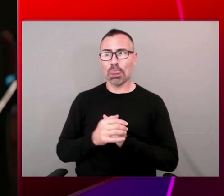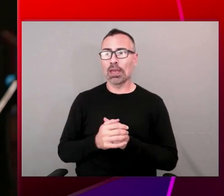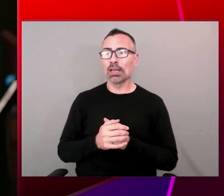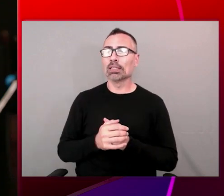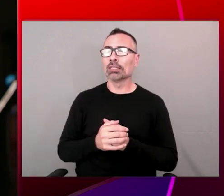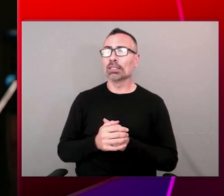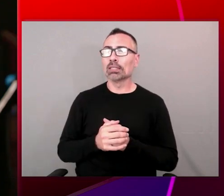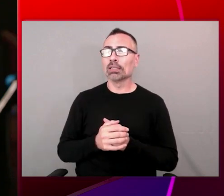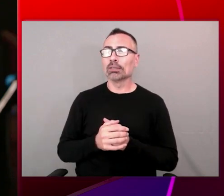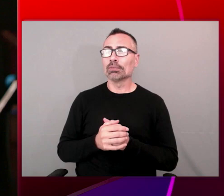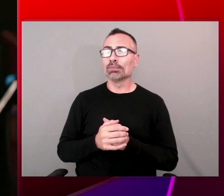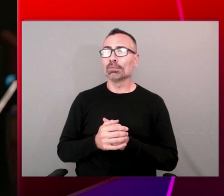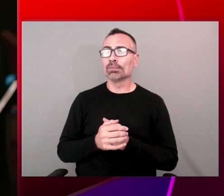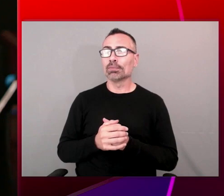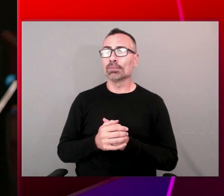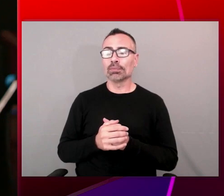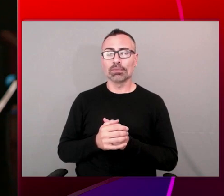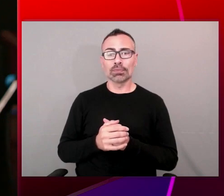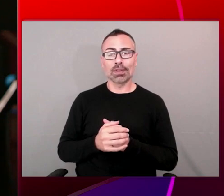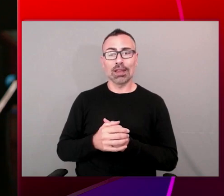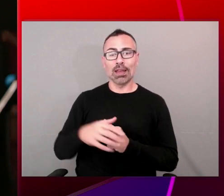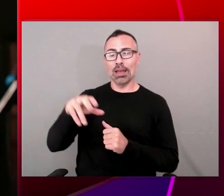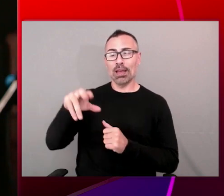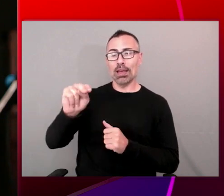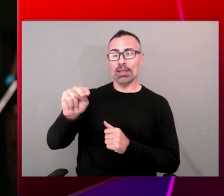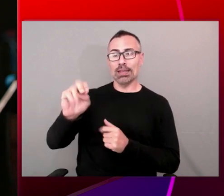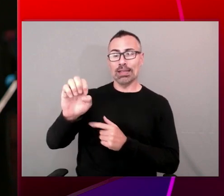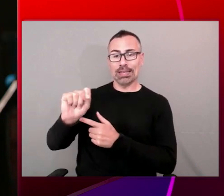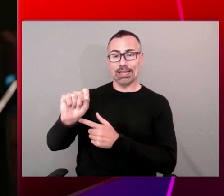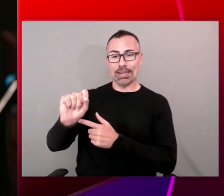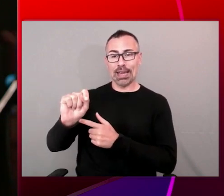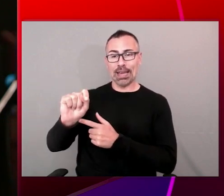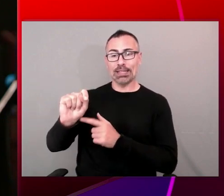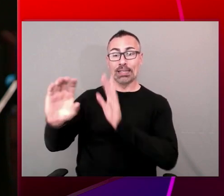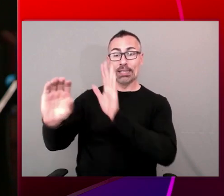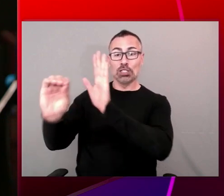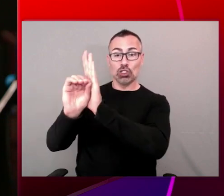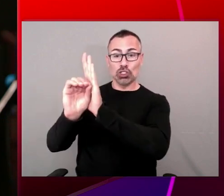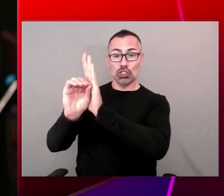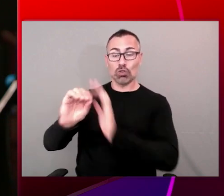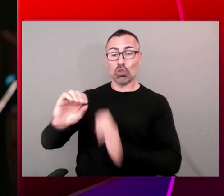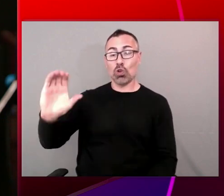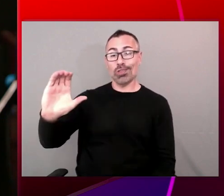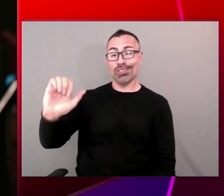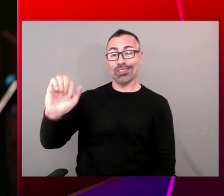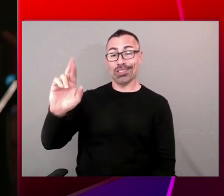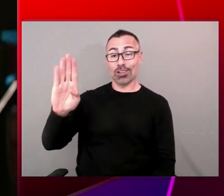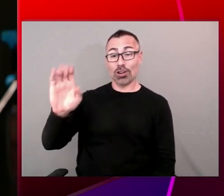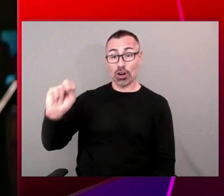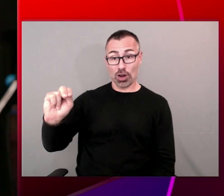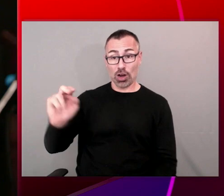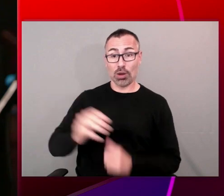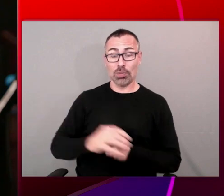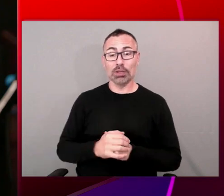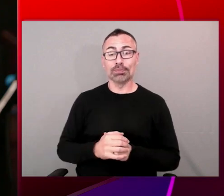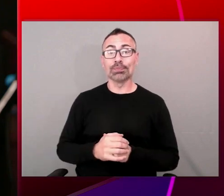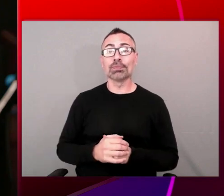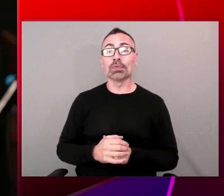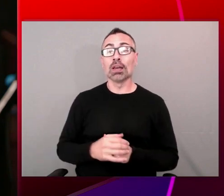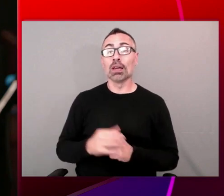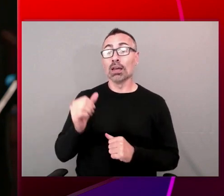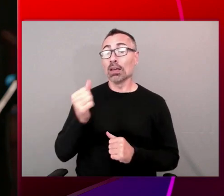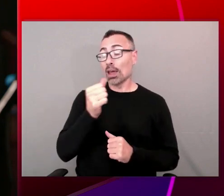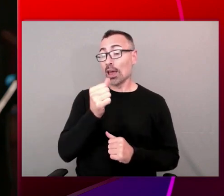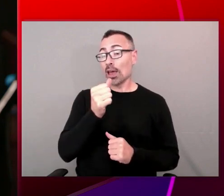is around net zero carbon. The climate pledge is a sustainability commitment that Amazon, the broader company, launched in